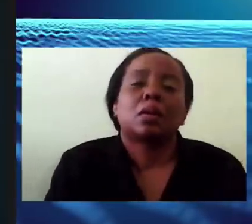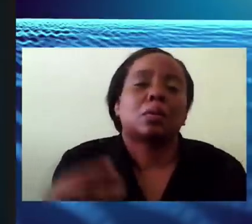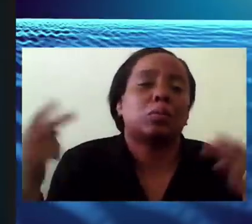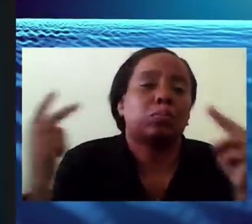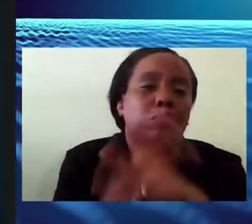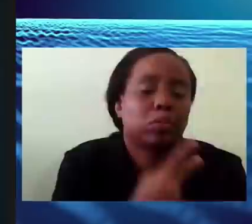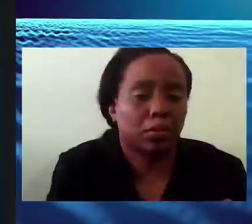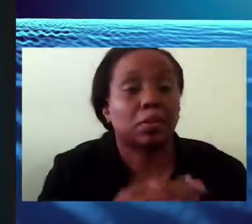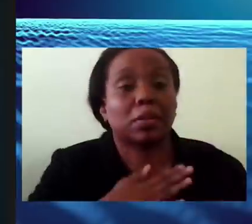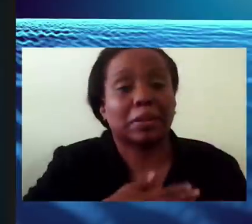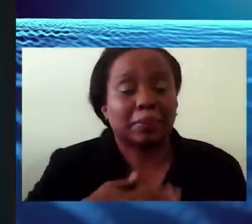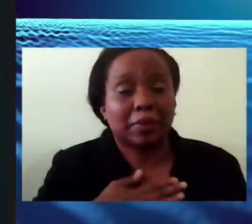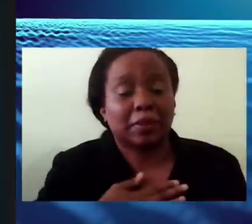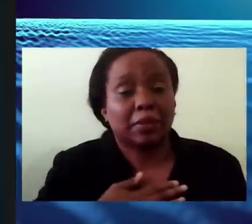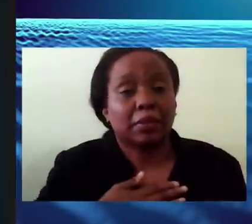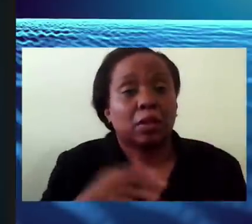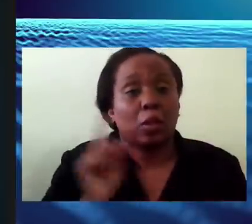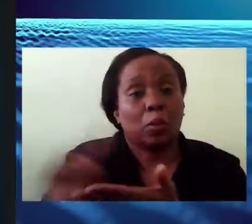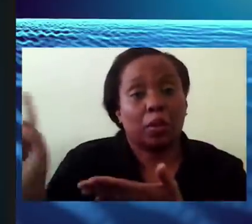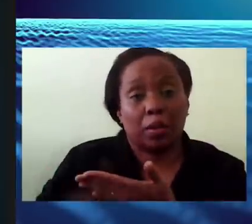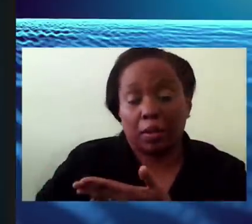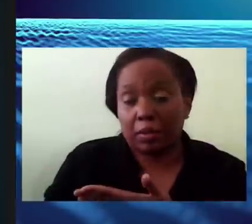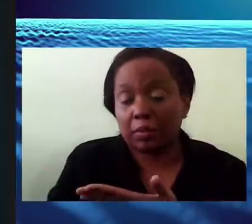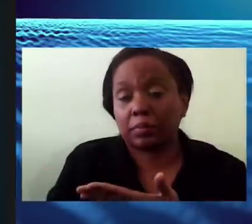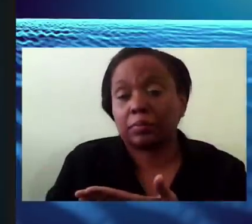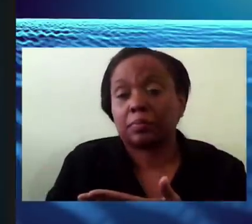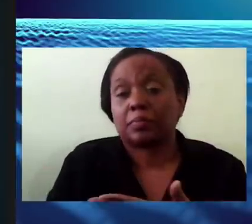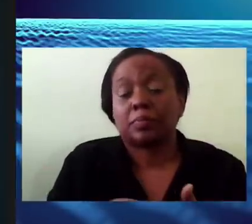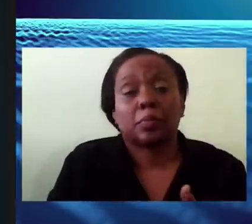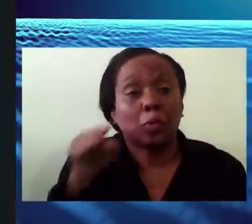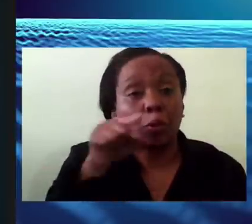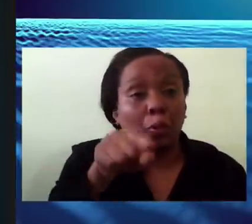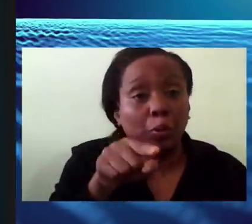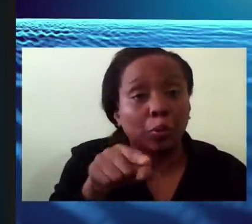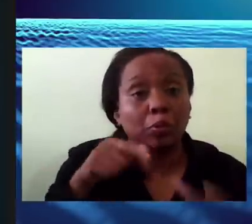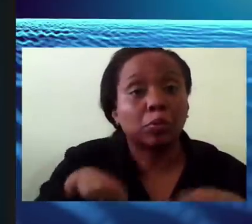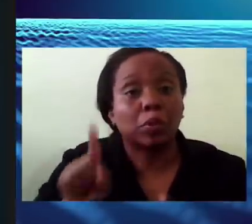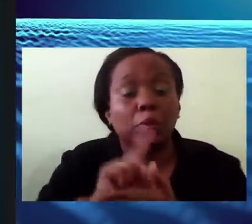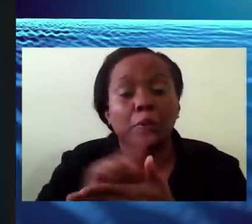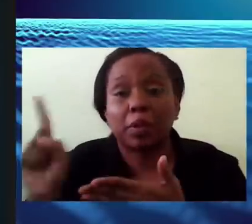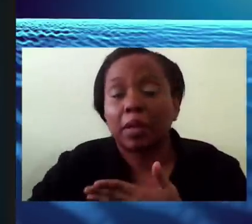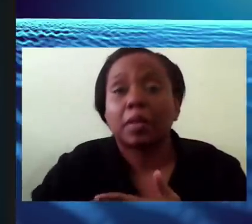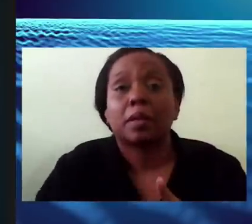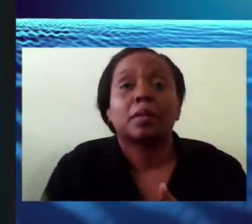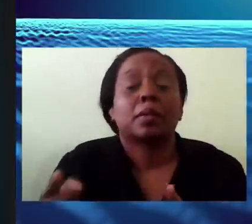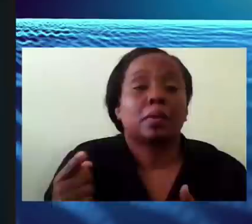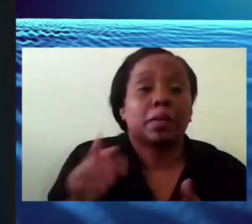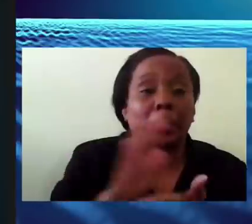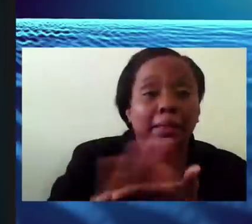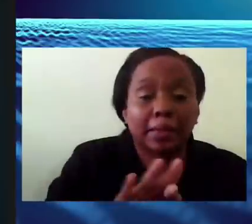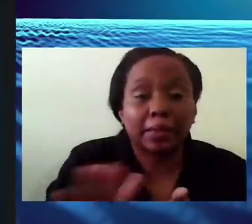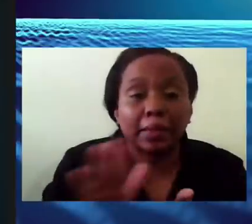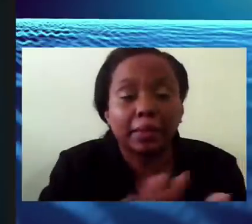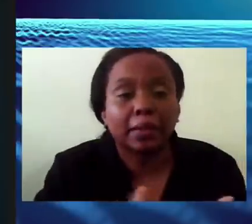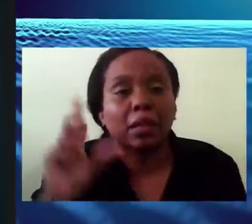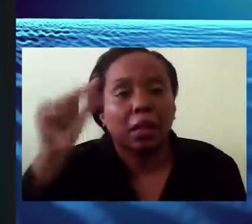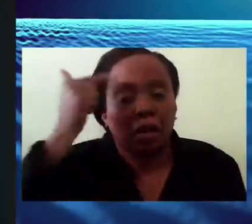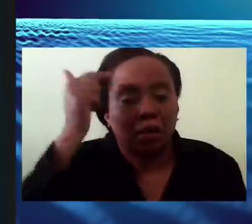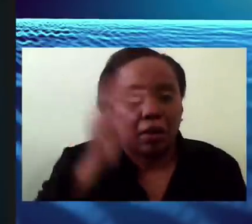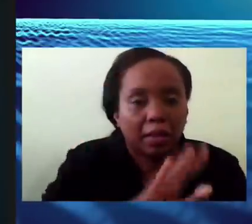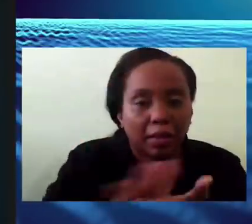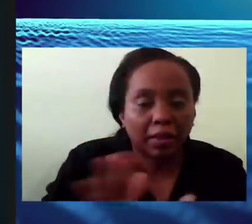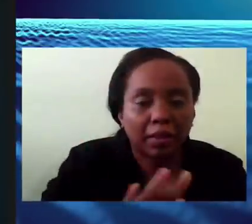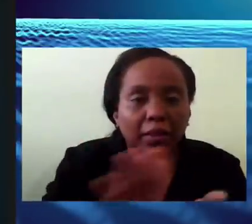the opportunity over the weekend while the government is also cleaning all of its installations over the weekend to clean up your homes and your